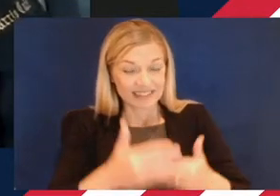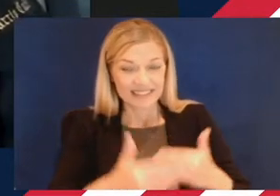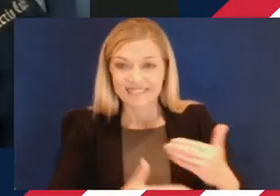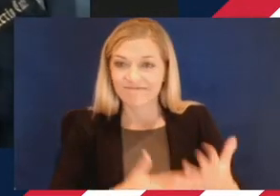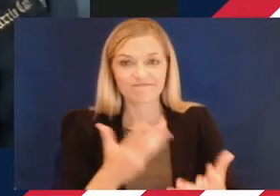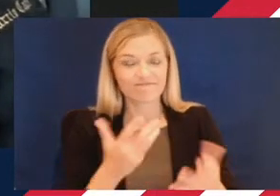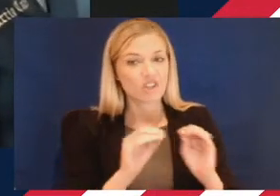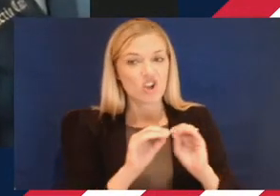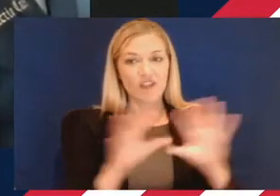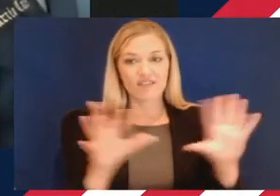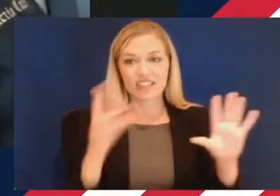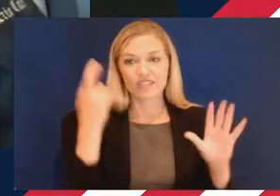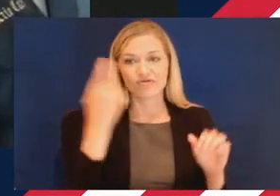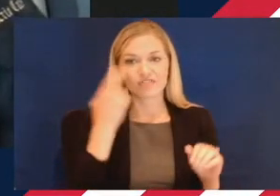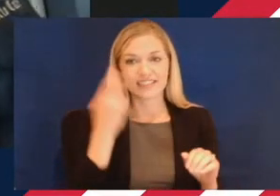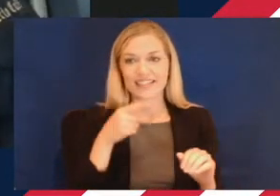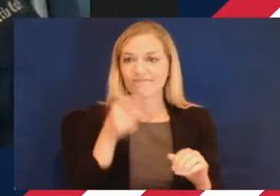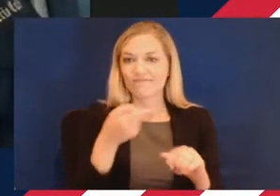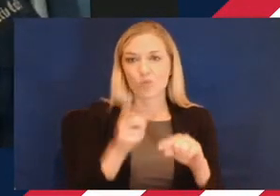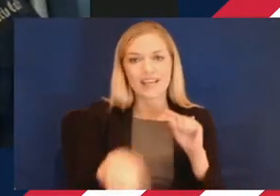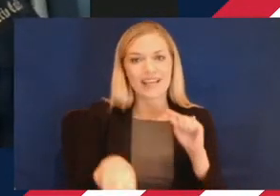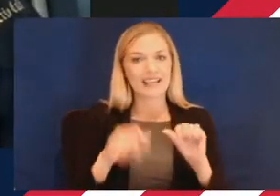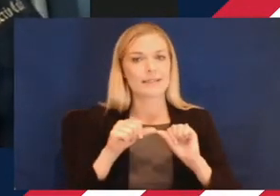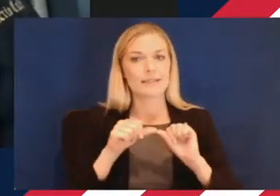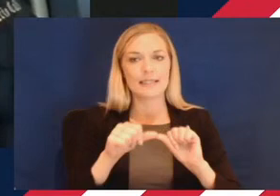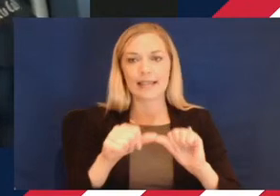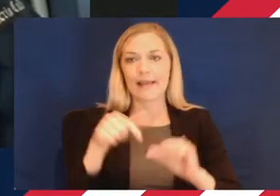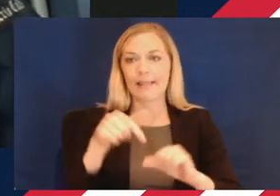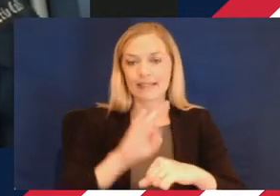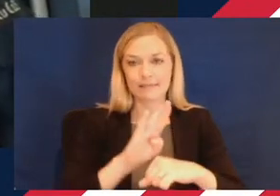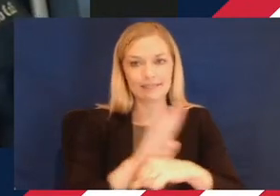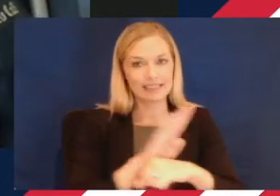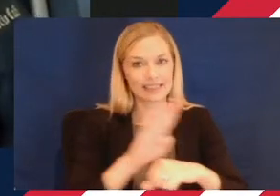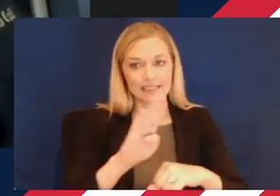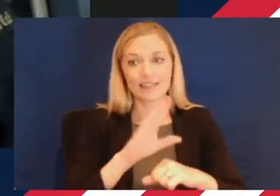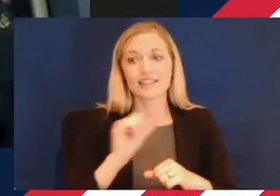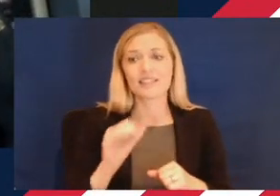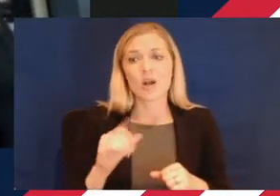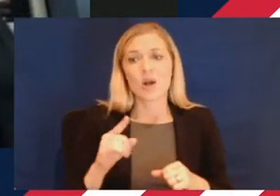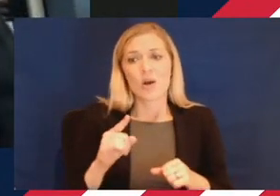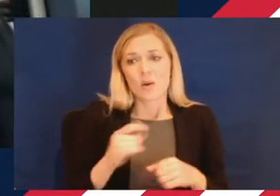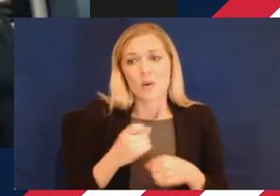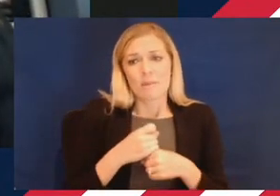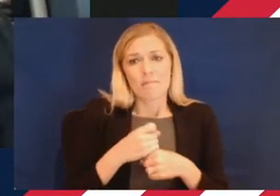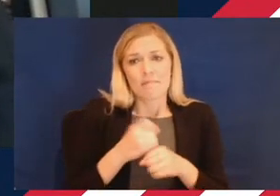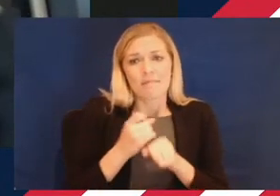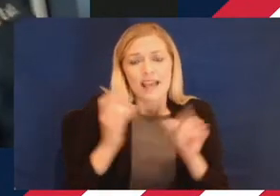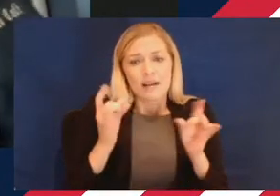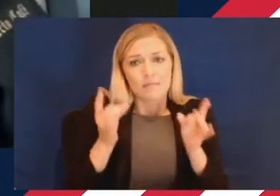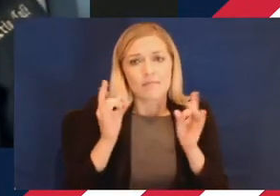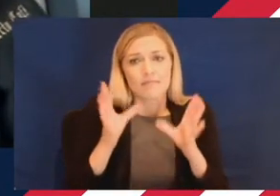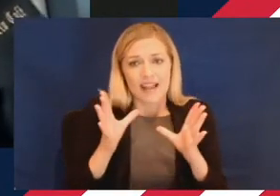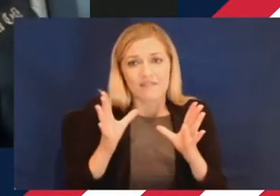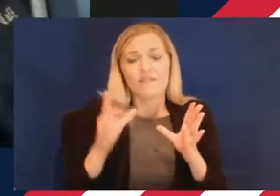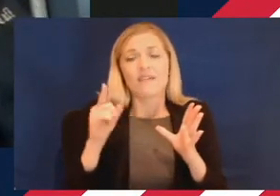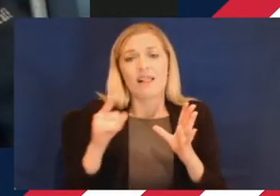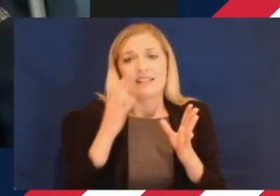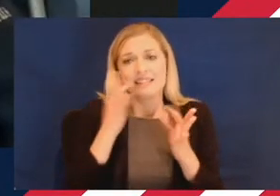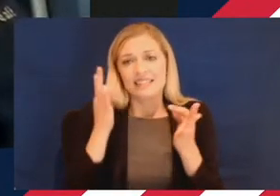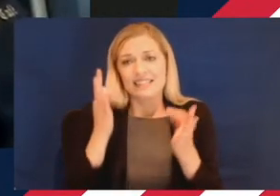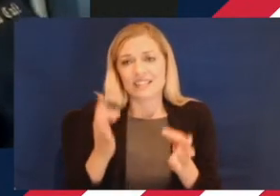made the painful decision to close our award-winning and culturally important restaurant, Barrio Cafe Gran